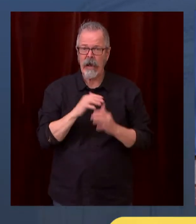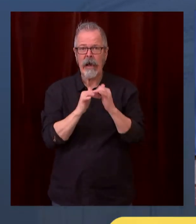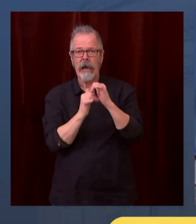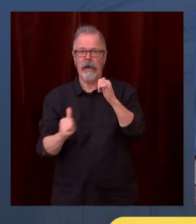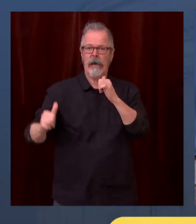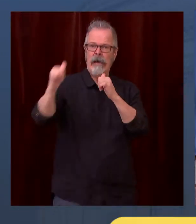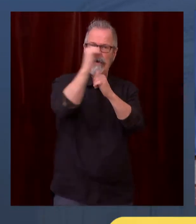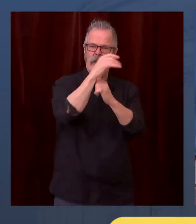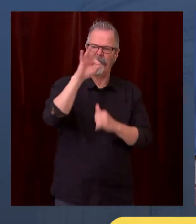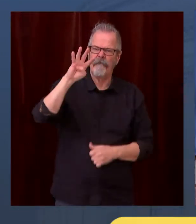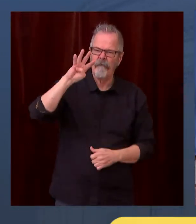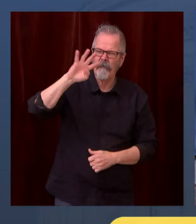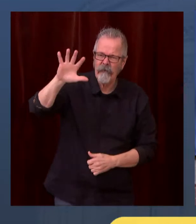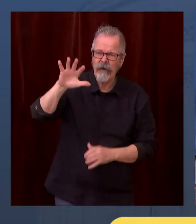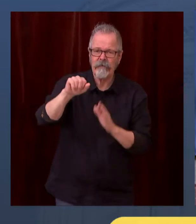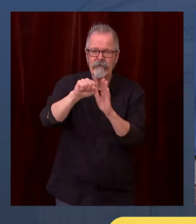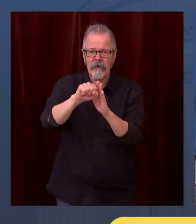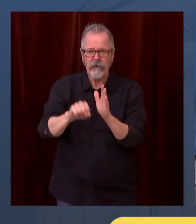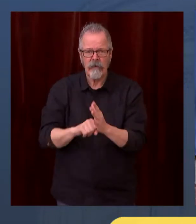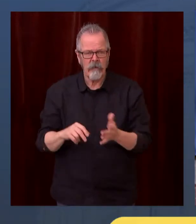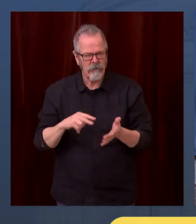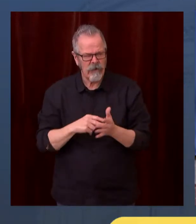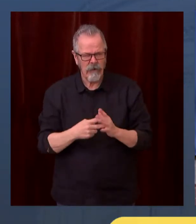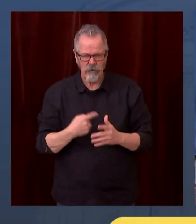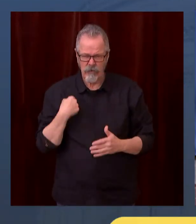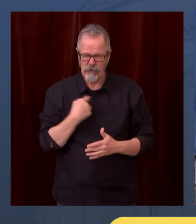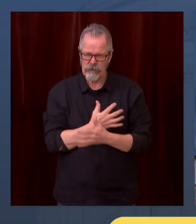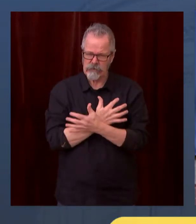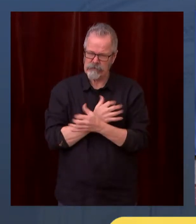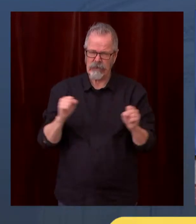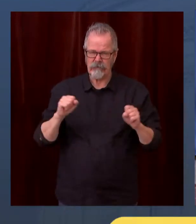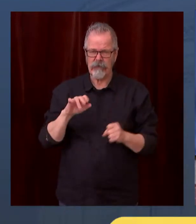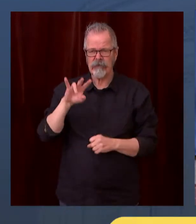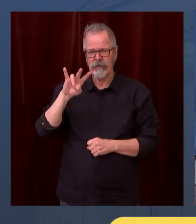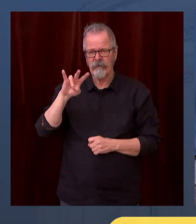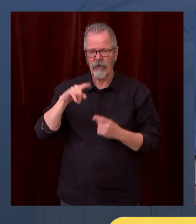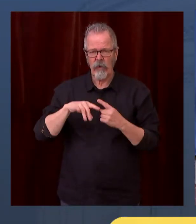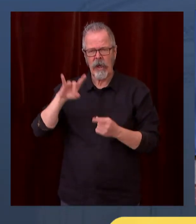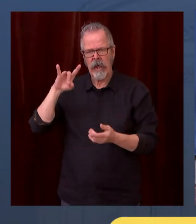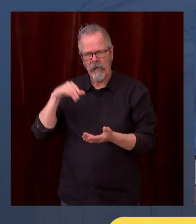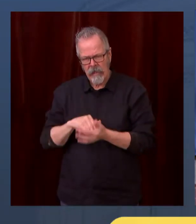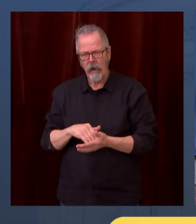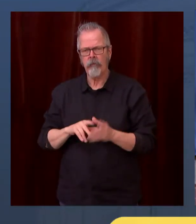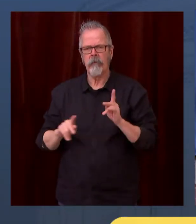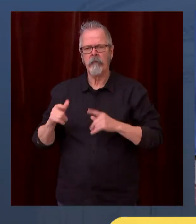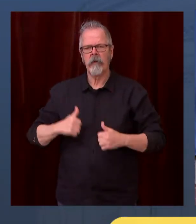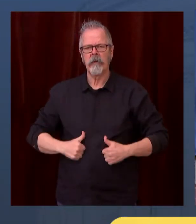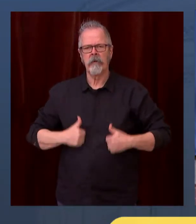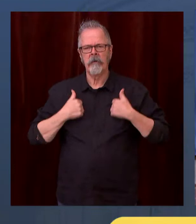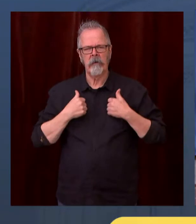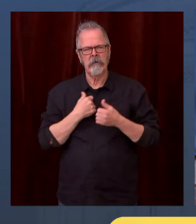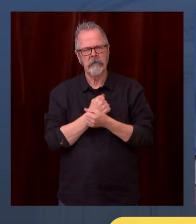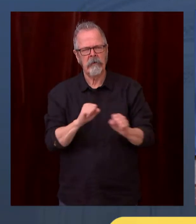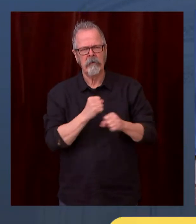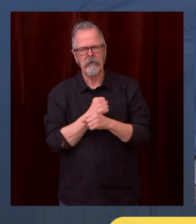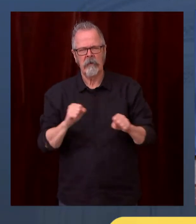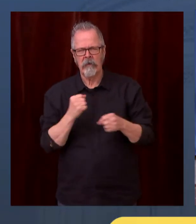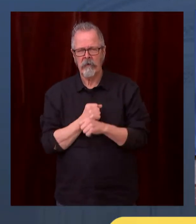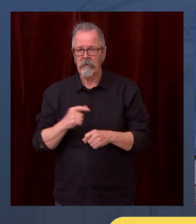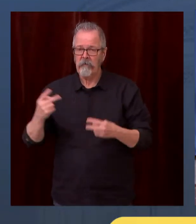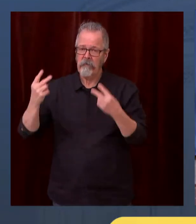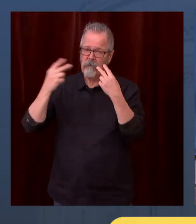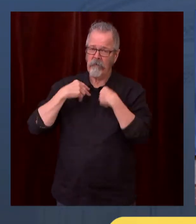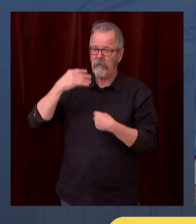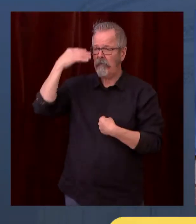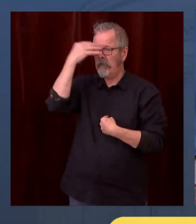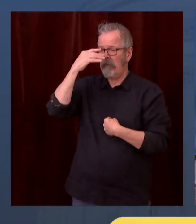that means we have saved 7,000 to 8,000 people in our state. So people can call us insane, unscientific, irrational,